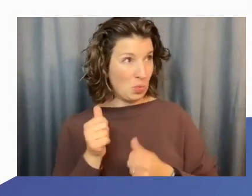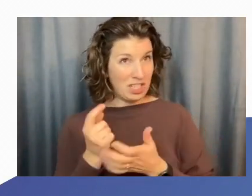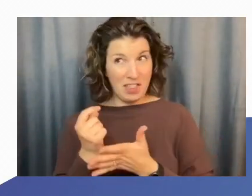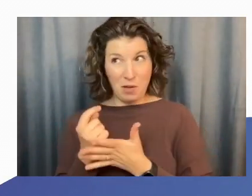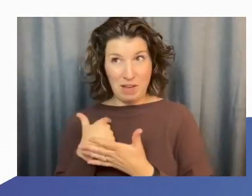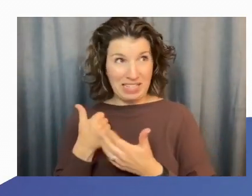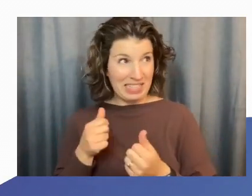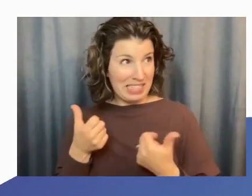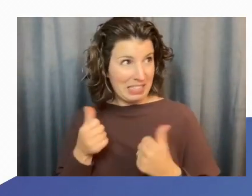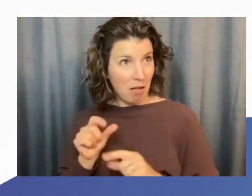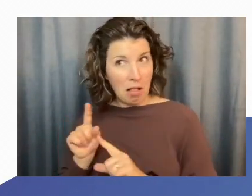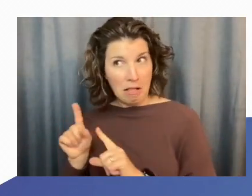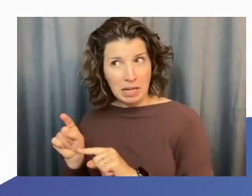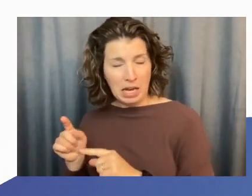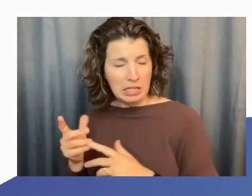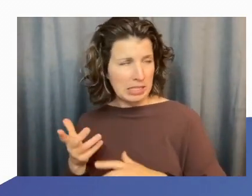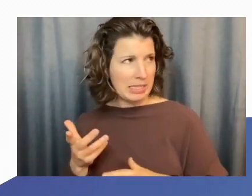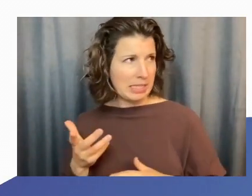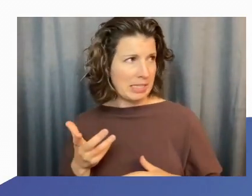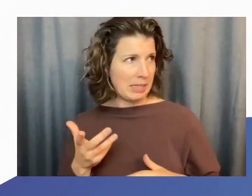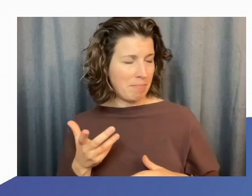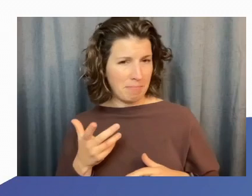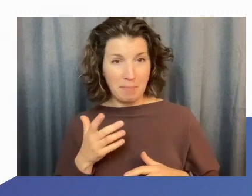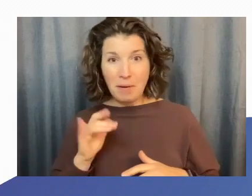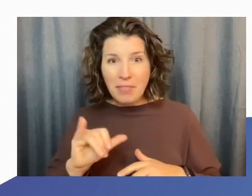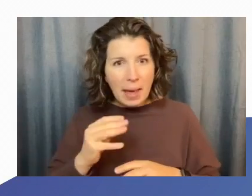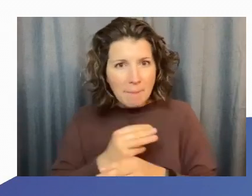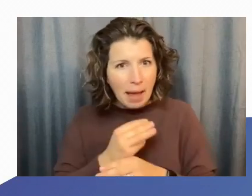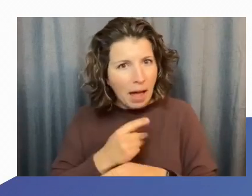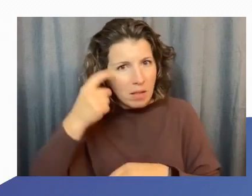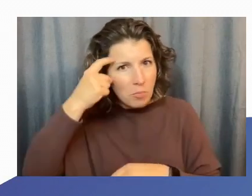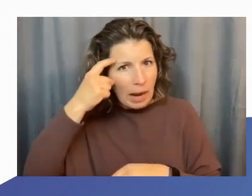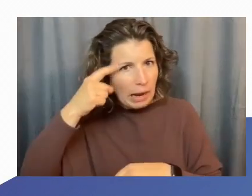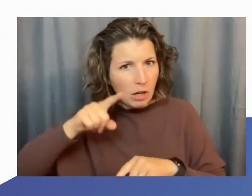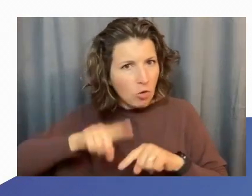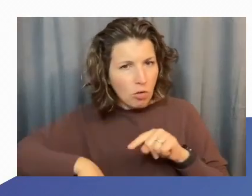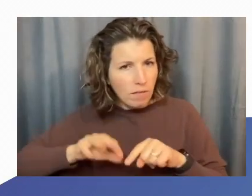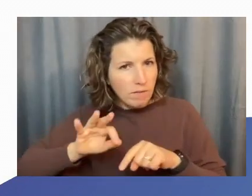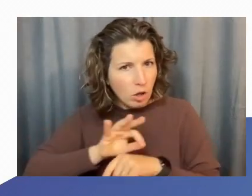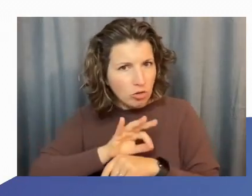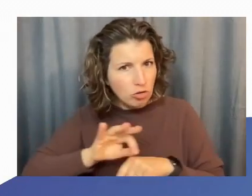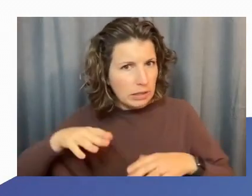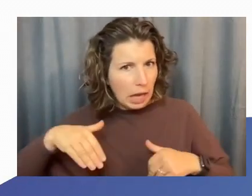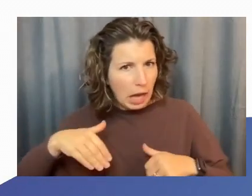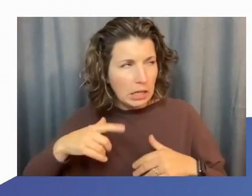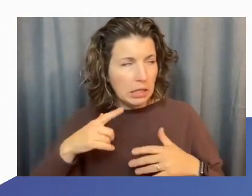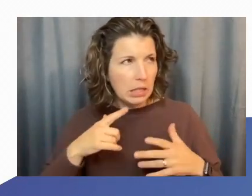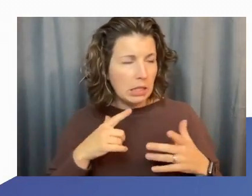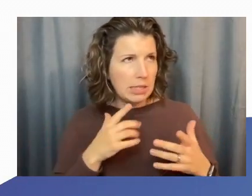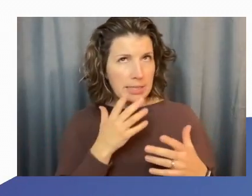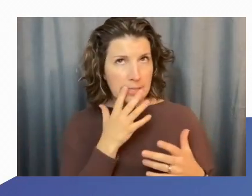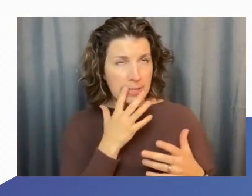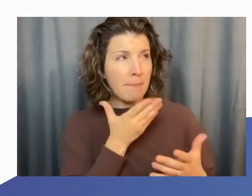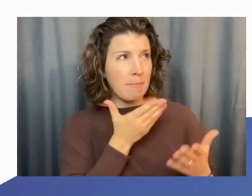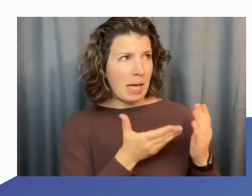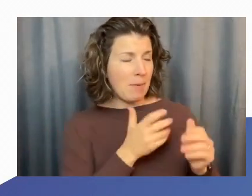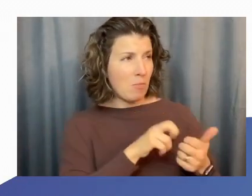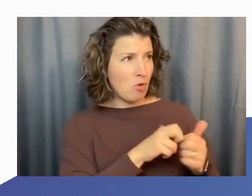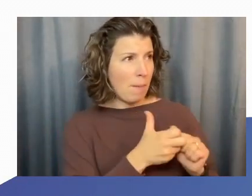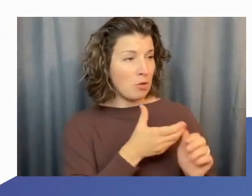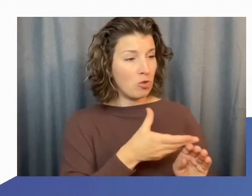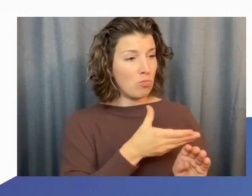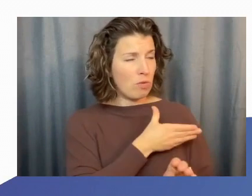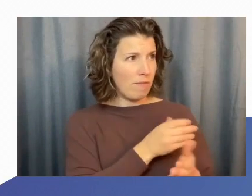attend. But I couldn't do that math yet. Maybe the problem was a prior approval. I was certain someone in